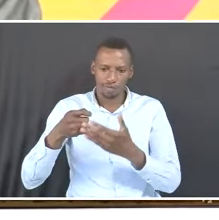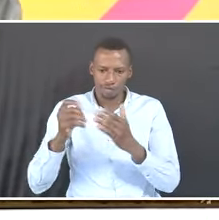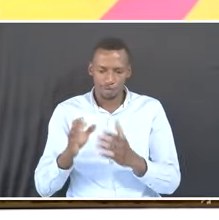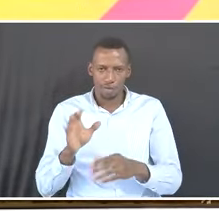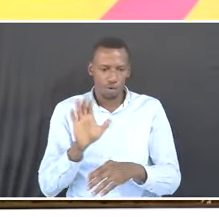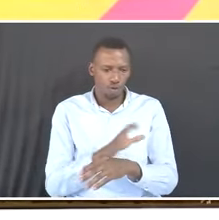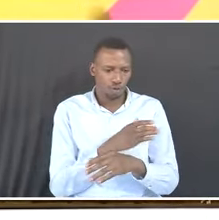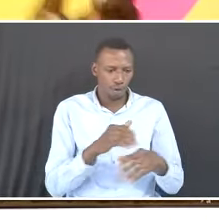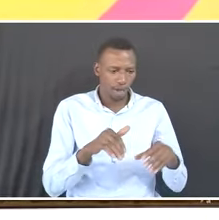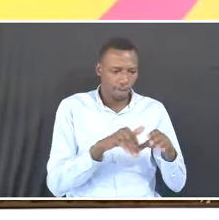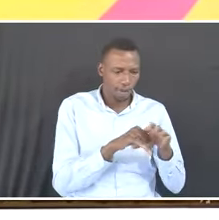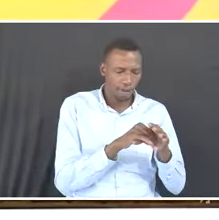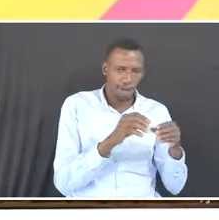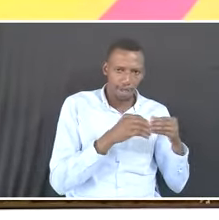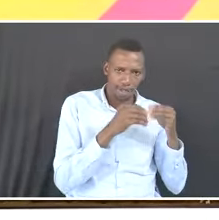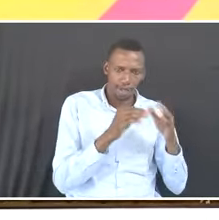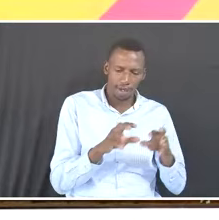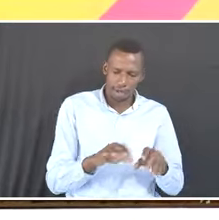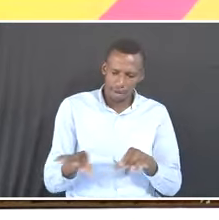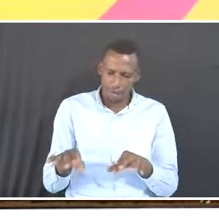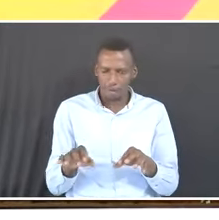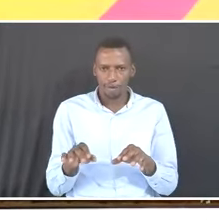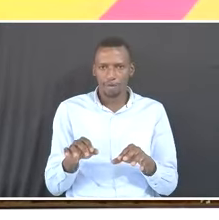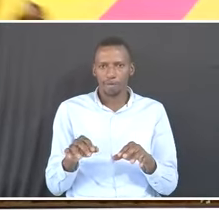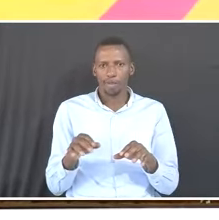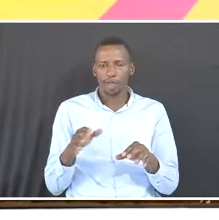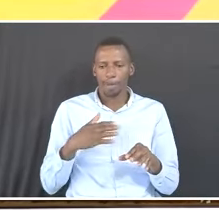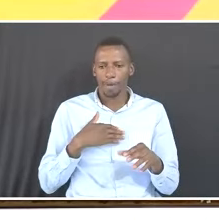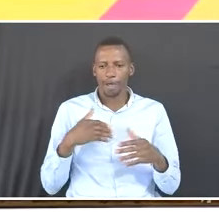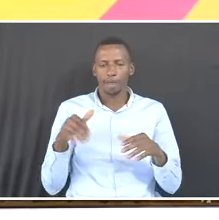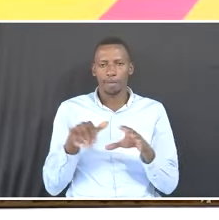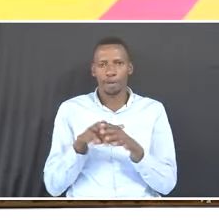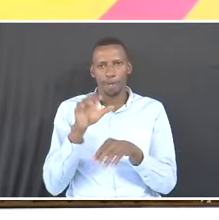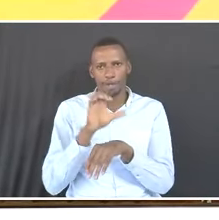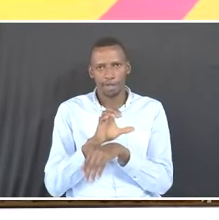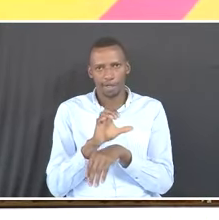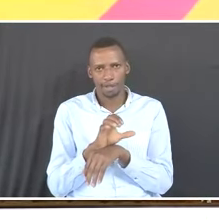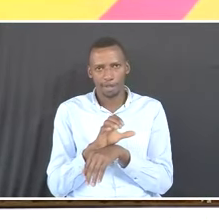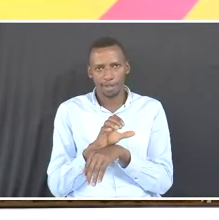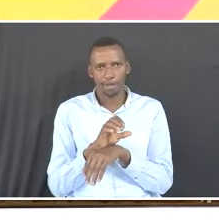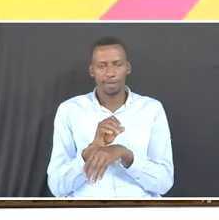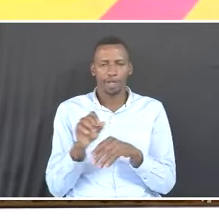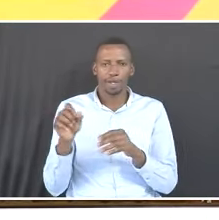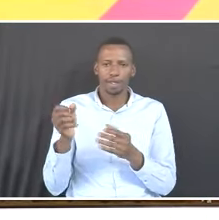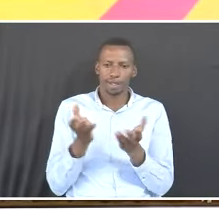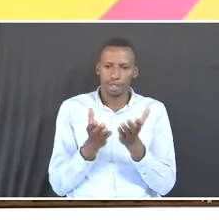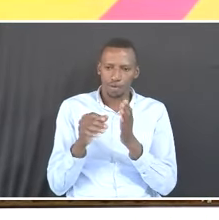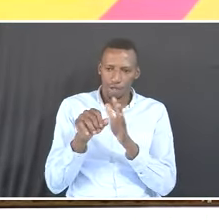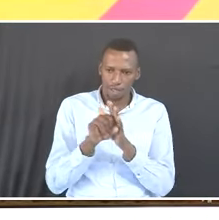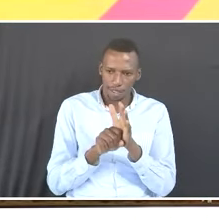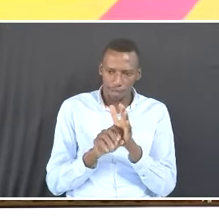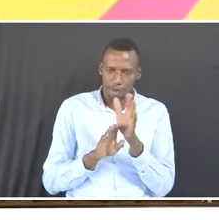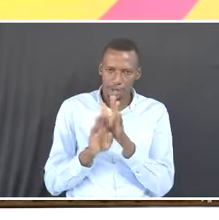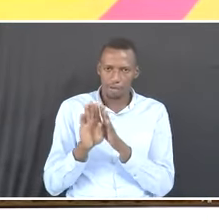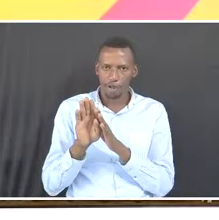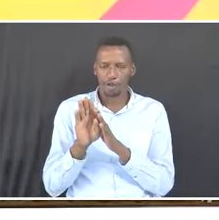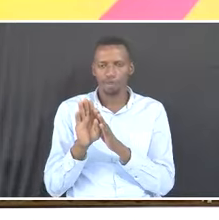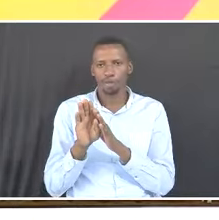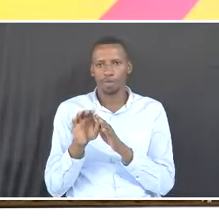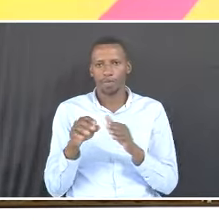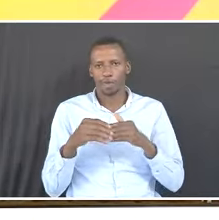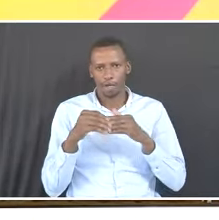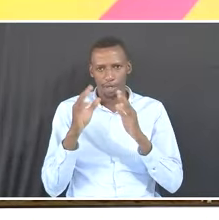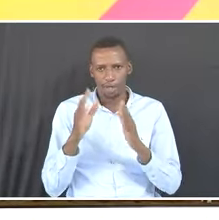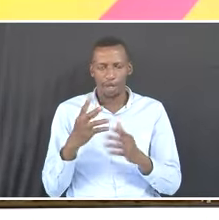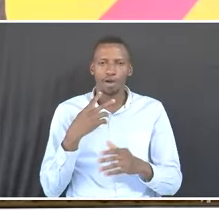my choir member, my piano leader, my communication PA system leader, my stewardship development leader, my education leader, my voice